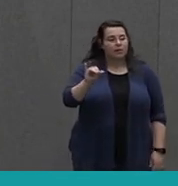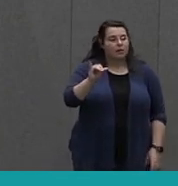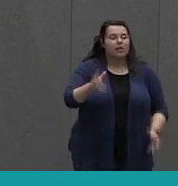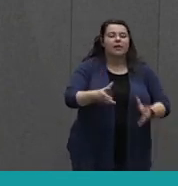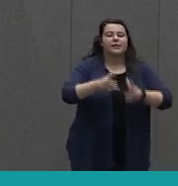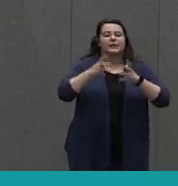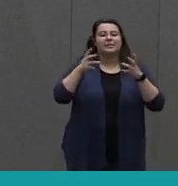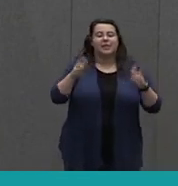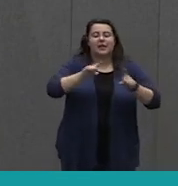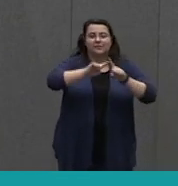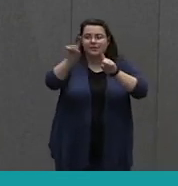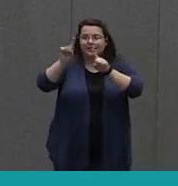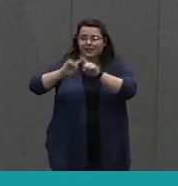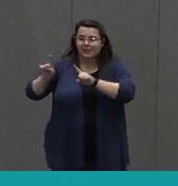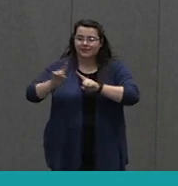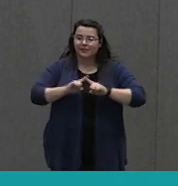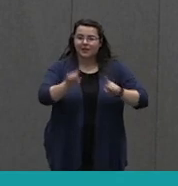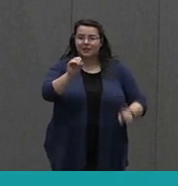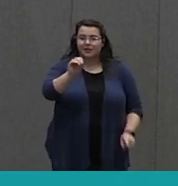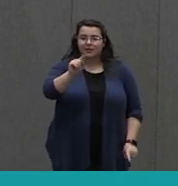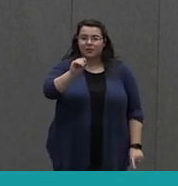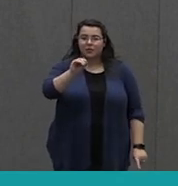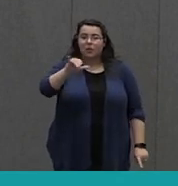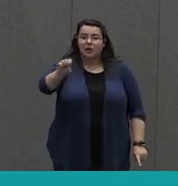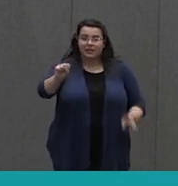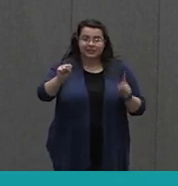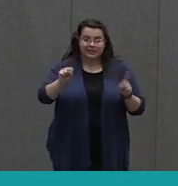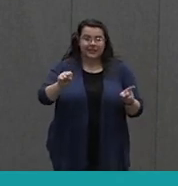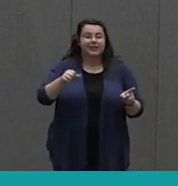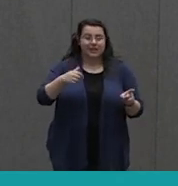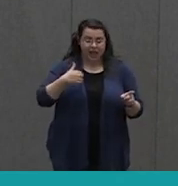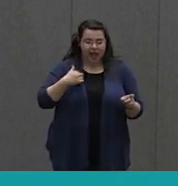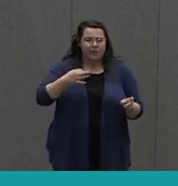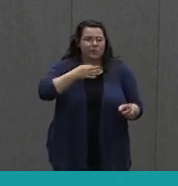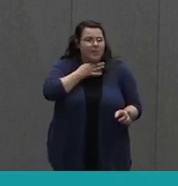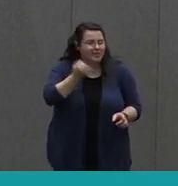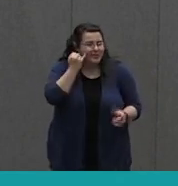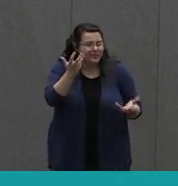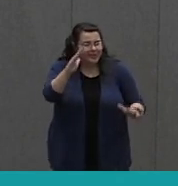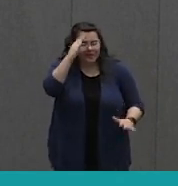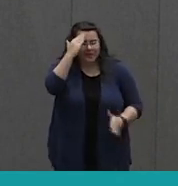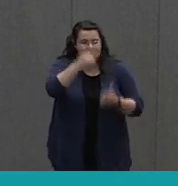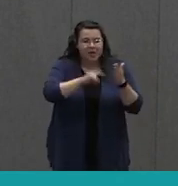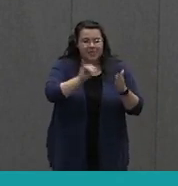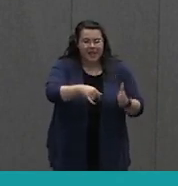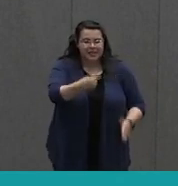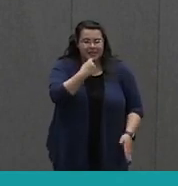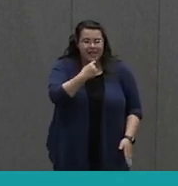that has Edos at the end? Cheetos.